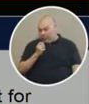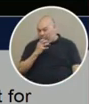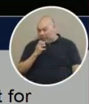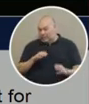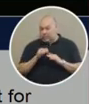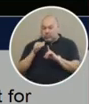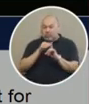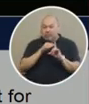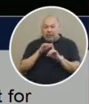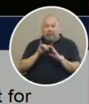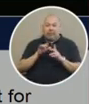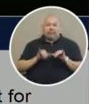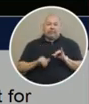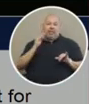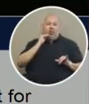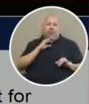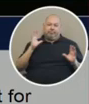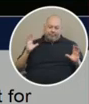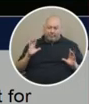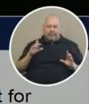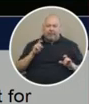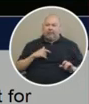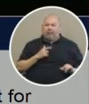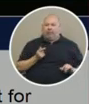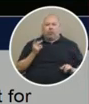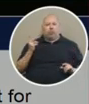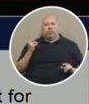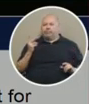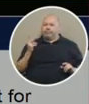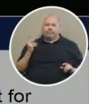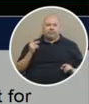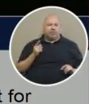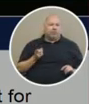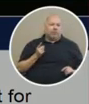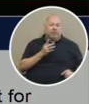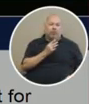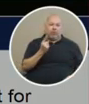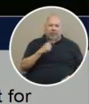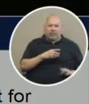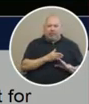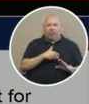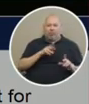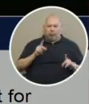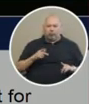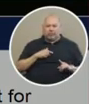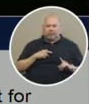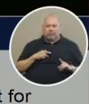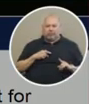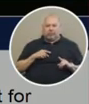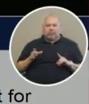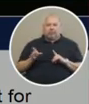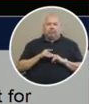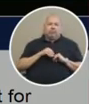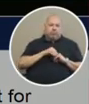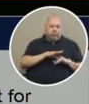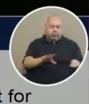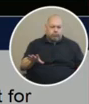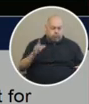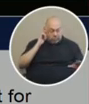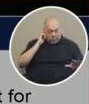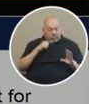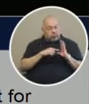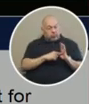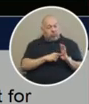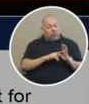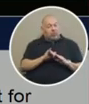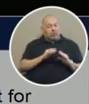just want to remind everybody to stay home. It takes as few as 2 and as many as 14 days before a person is exposed to COVID-19 to show